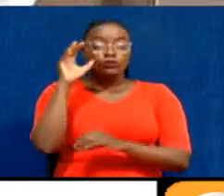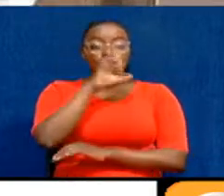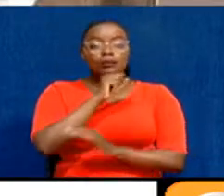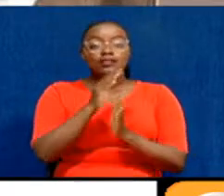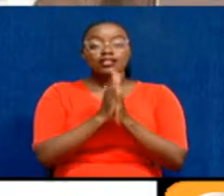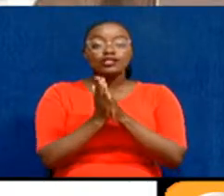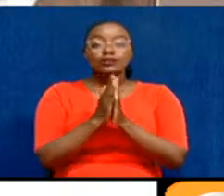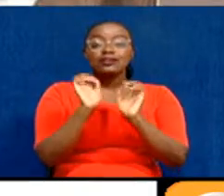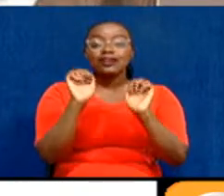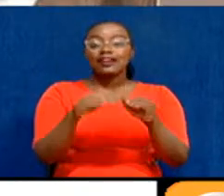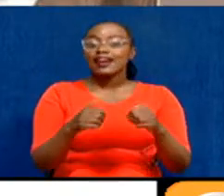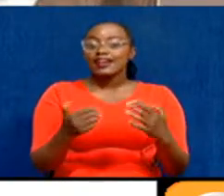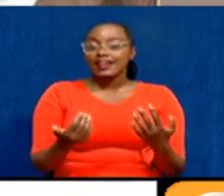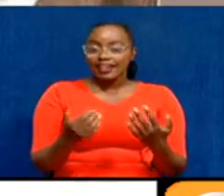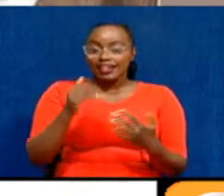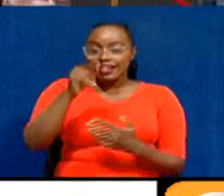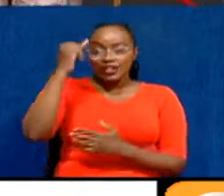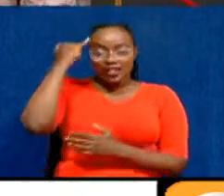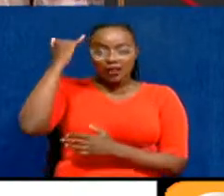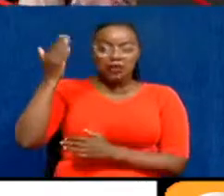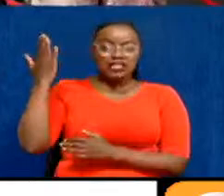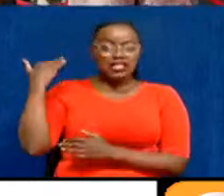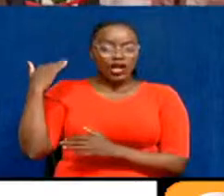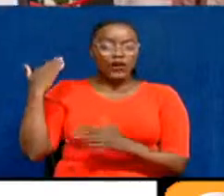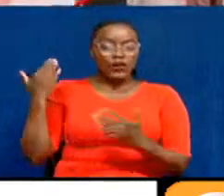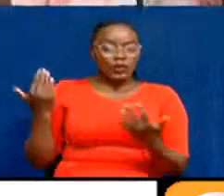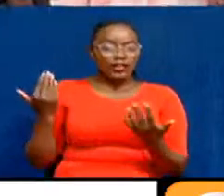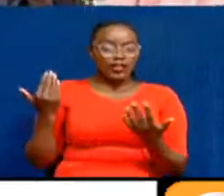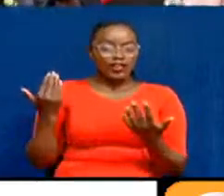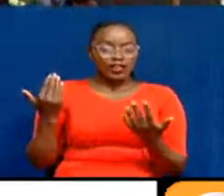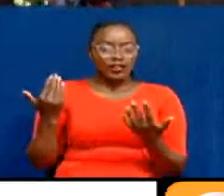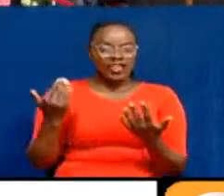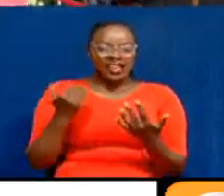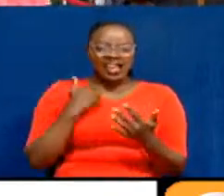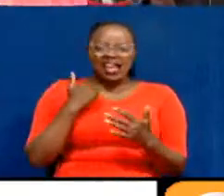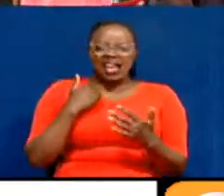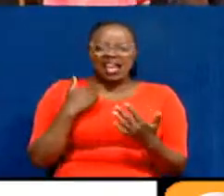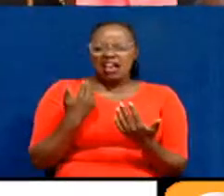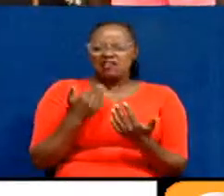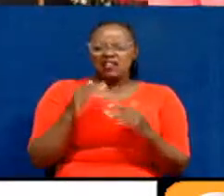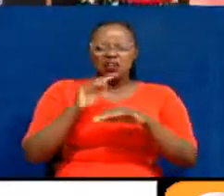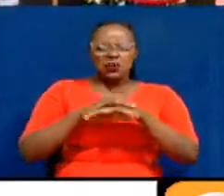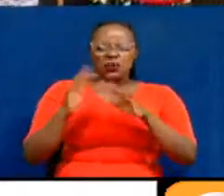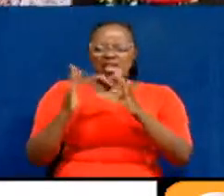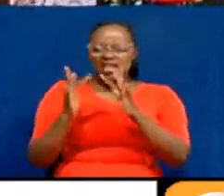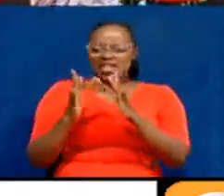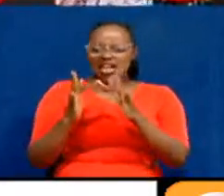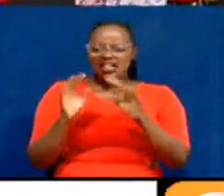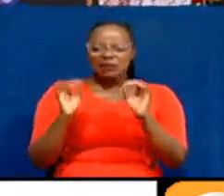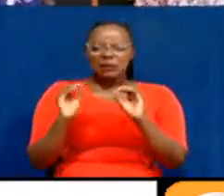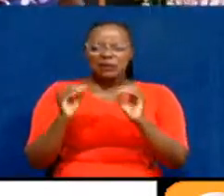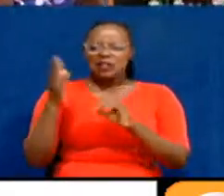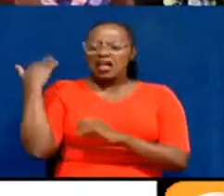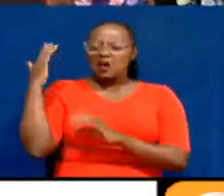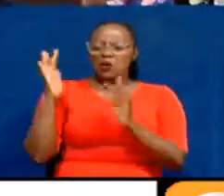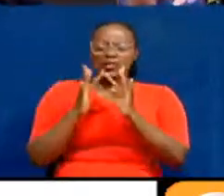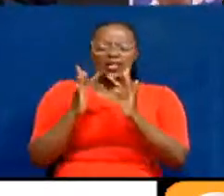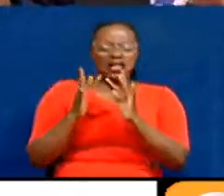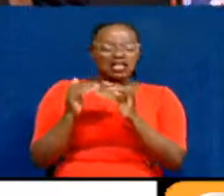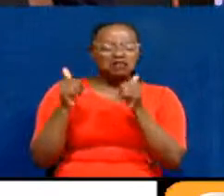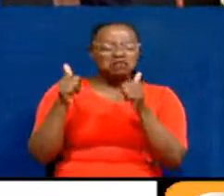the story. And you can imagine back then, there was not proper internet as it were back in the